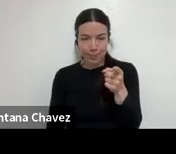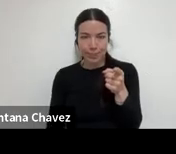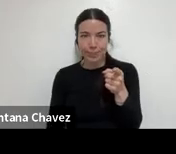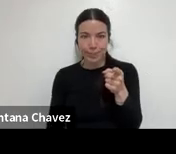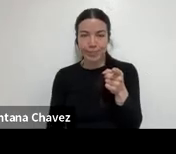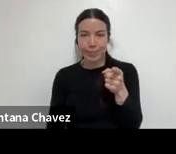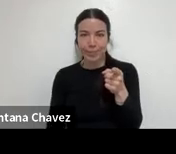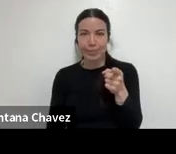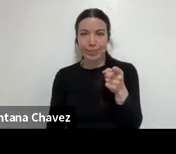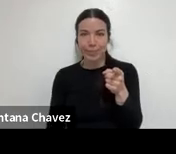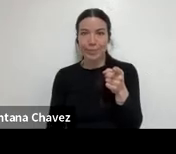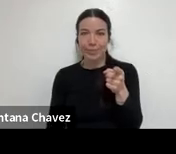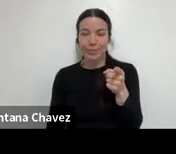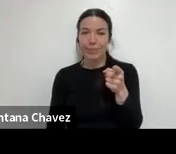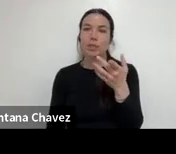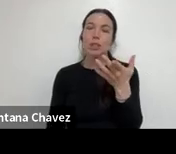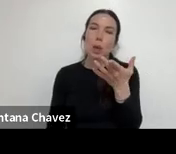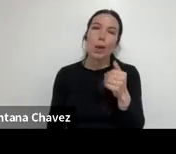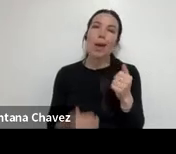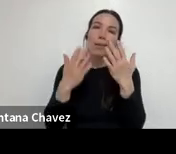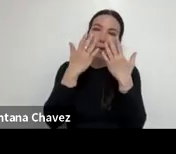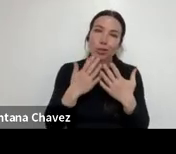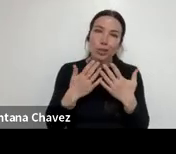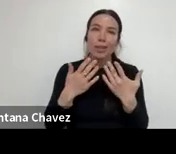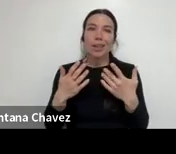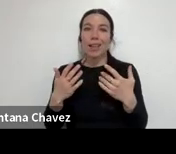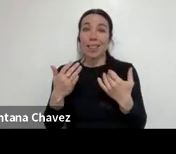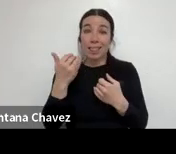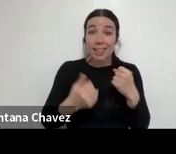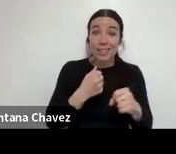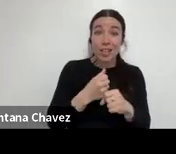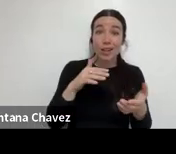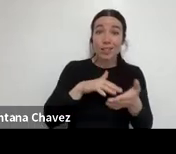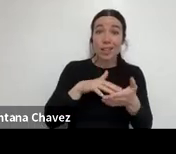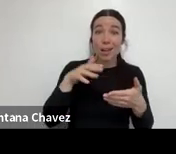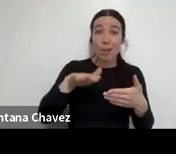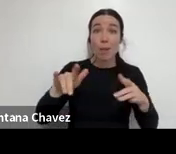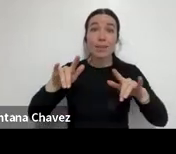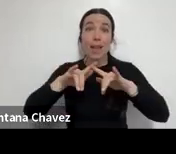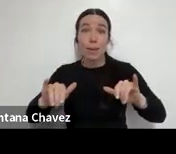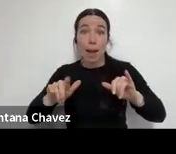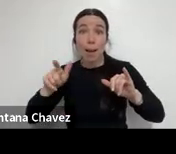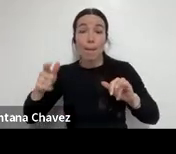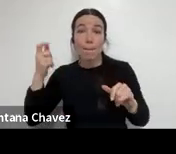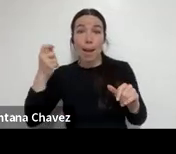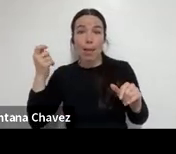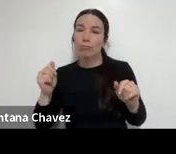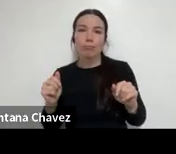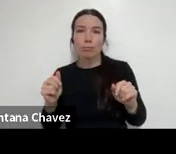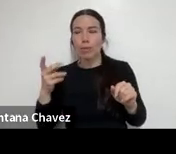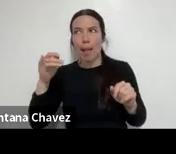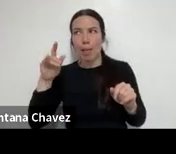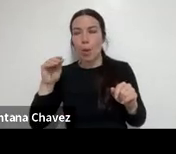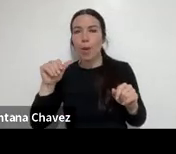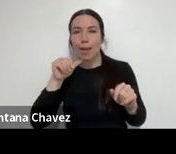year, unfortunately, you won't be there for the Palio, but twice a year there's this horse race. Why am I